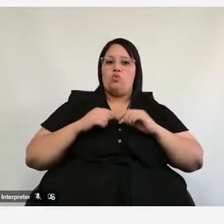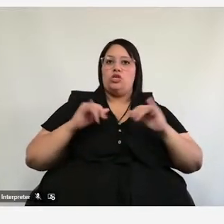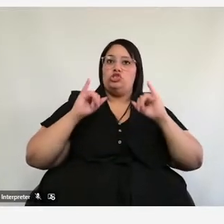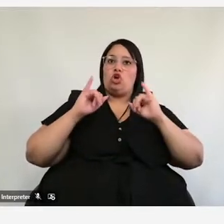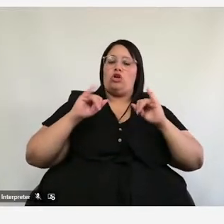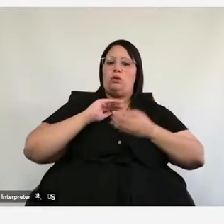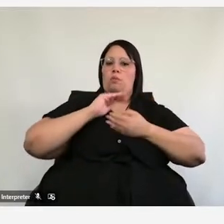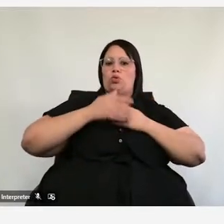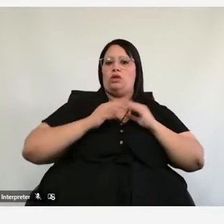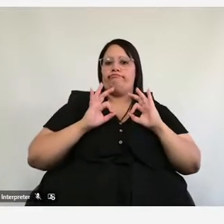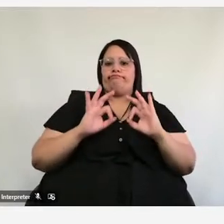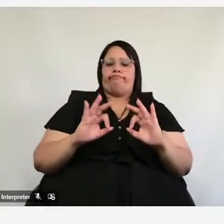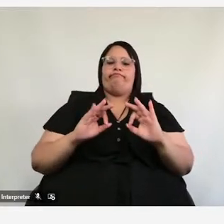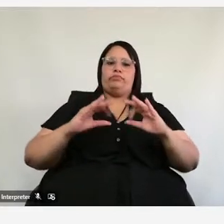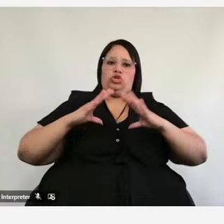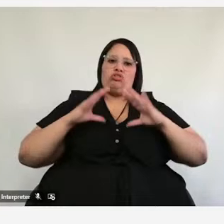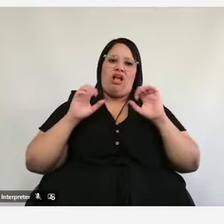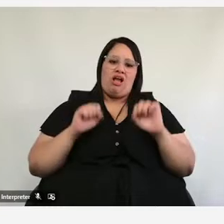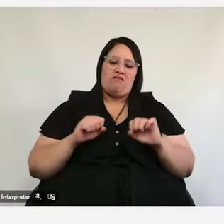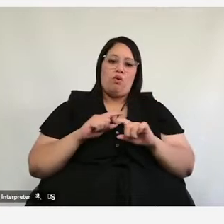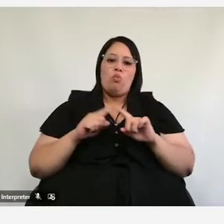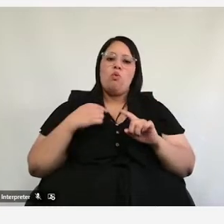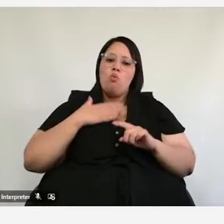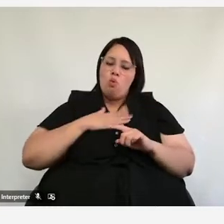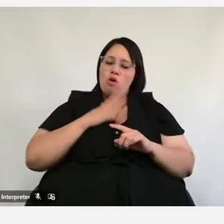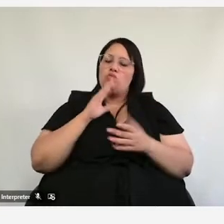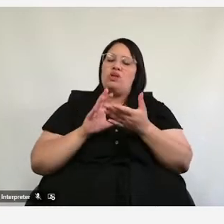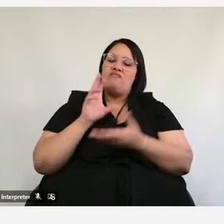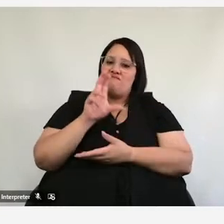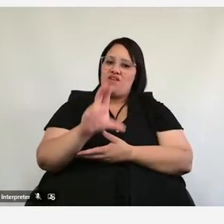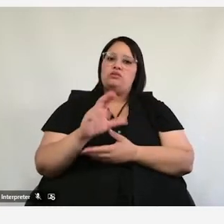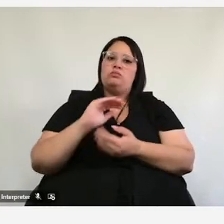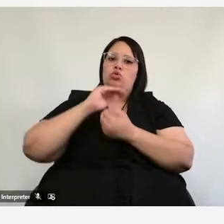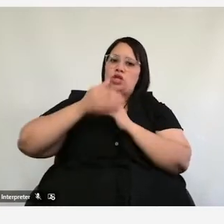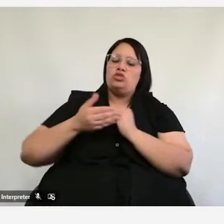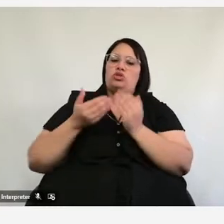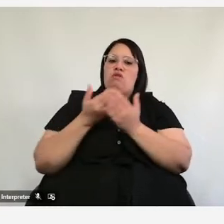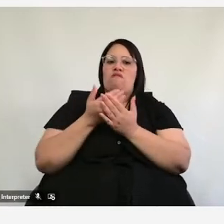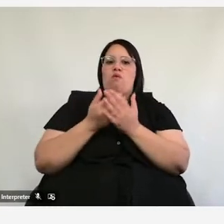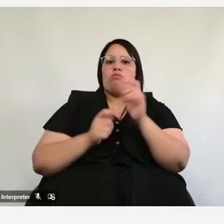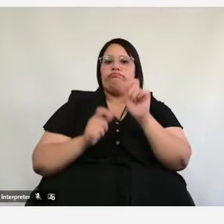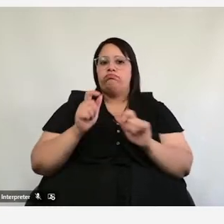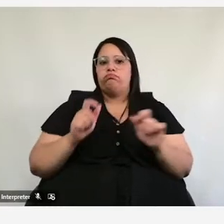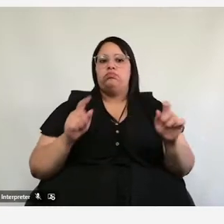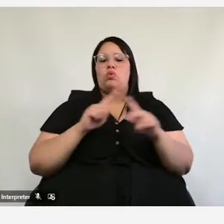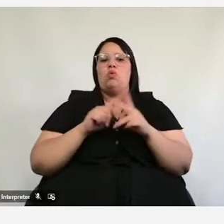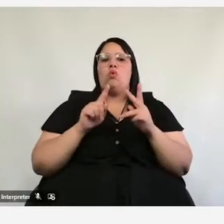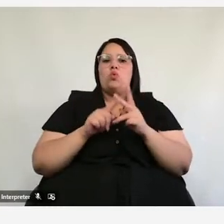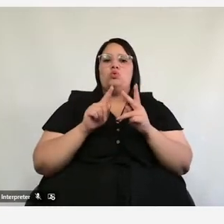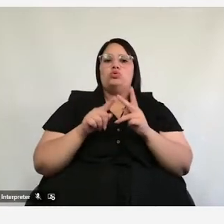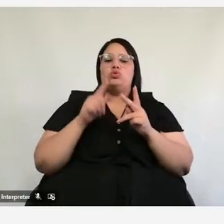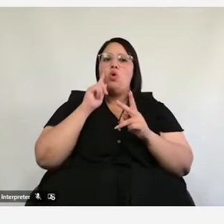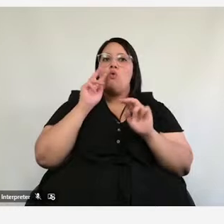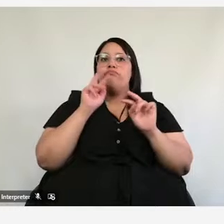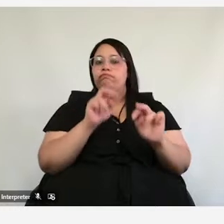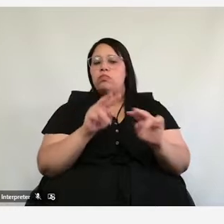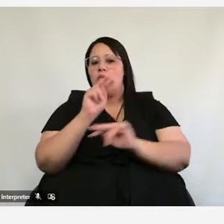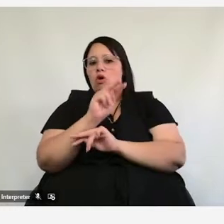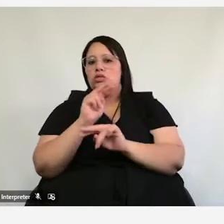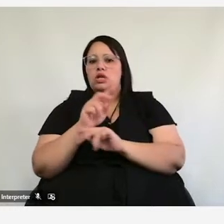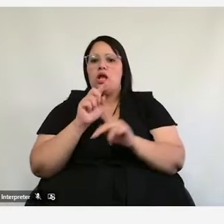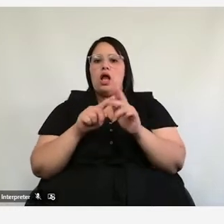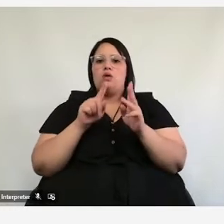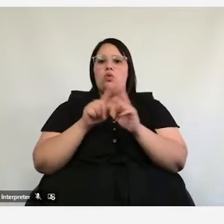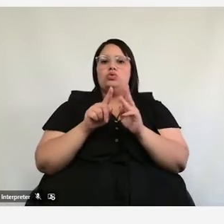te versterk. Ons moet eenvoudig belê in die vroeë waarskuwingsstelsels, mannekrag, opleiding en toerusting